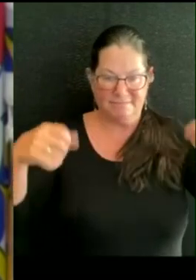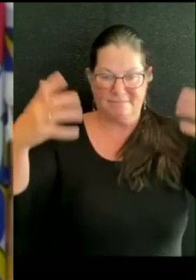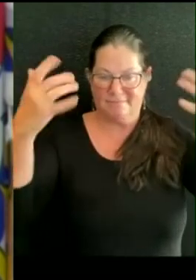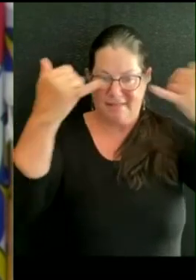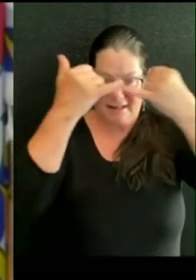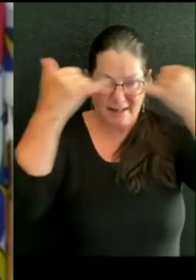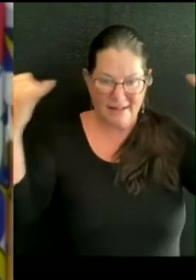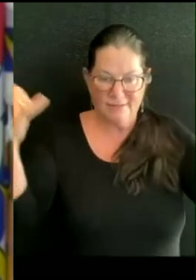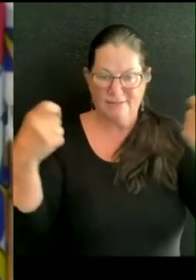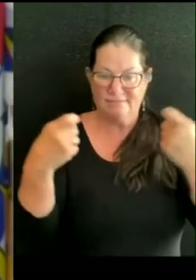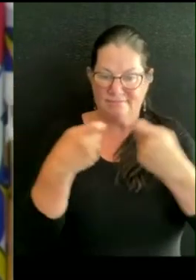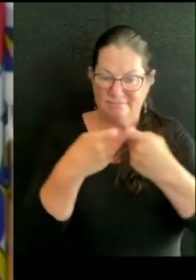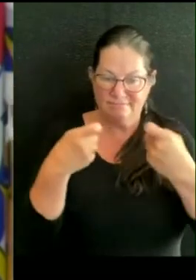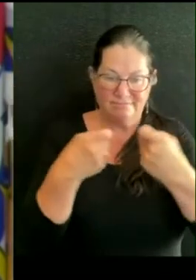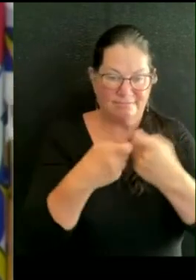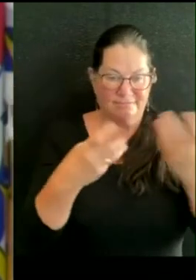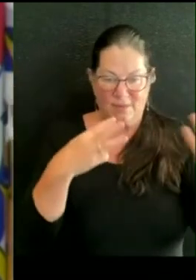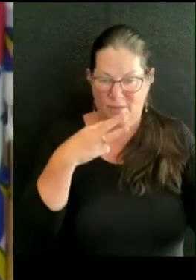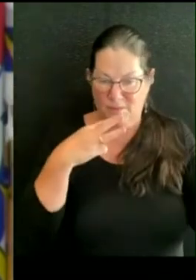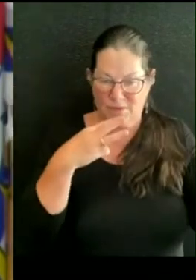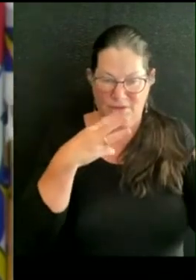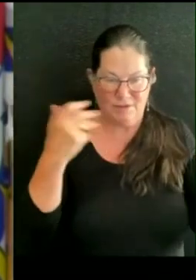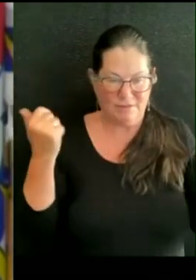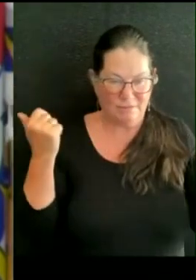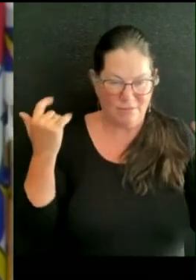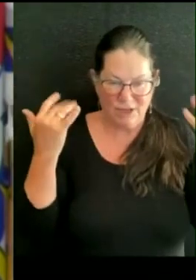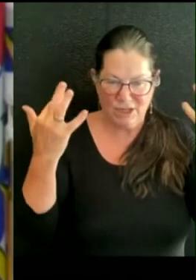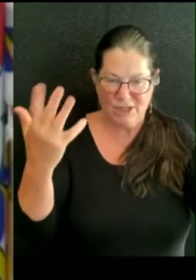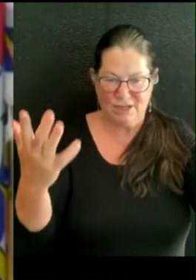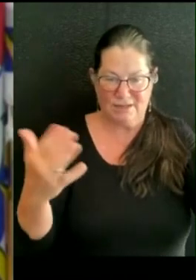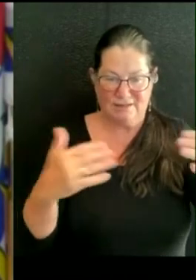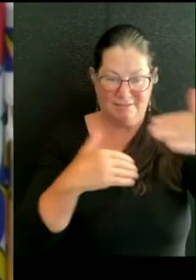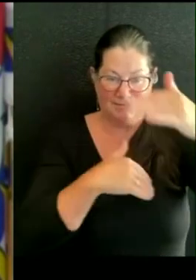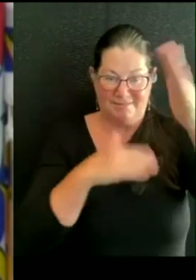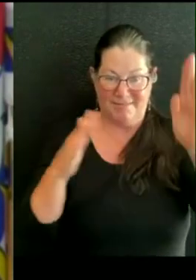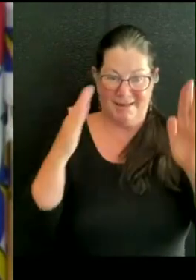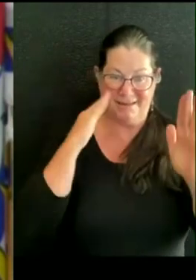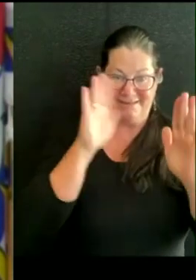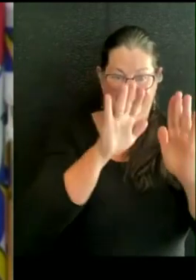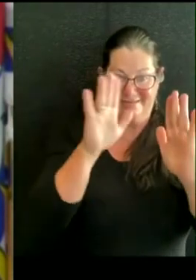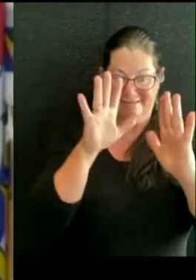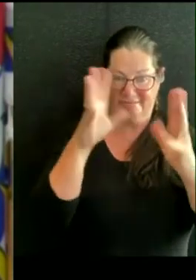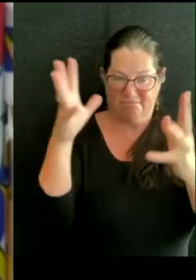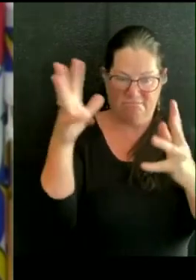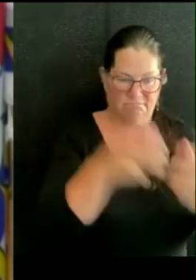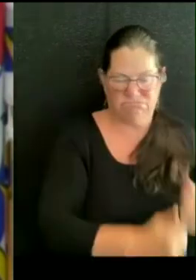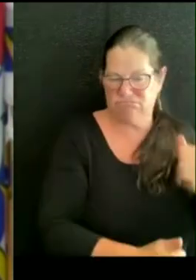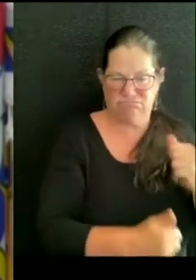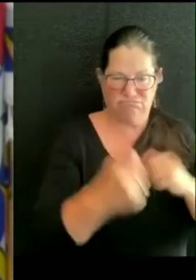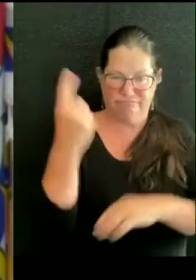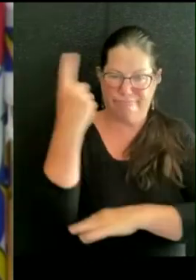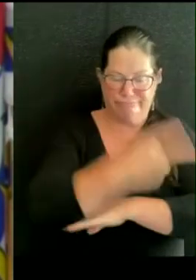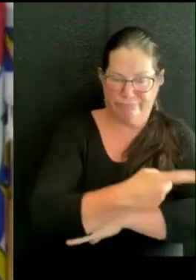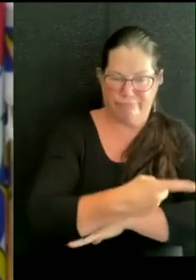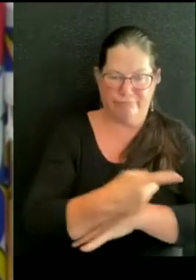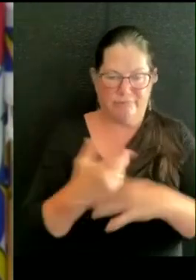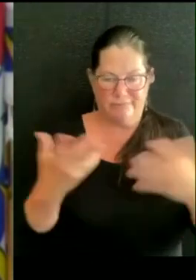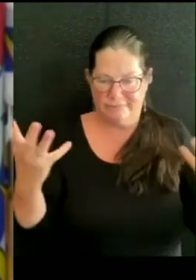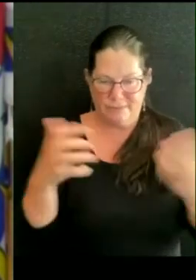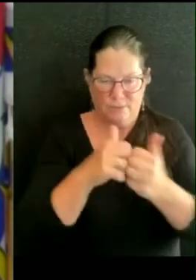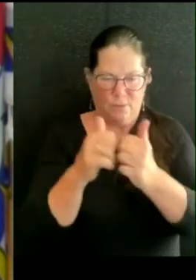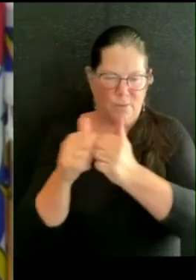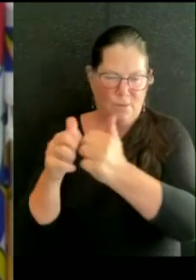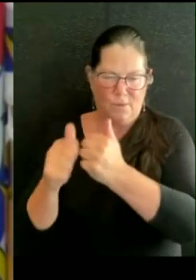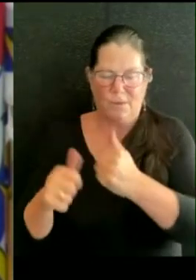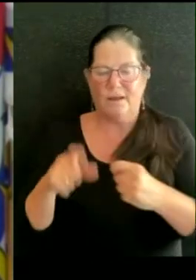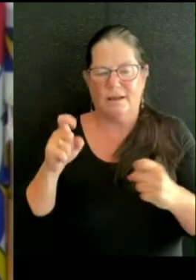the lines are on the ground, the transformers are tipped over. All of that is being removed and it's being rebuilt.